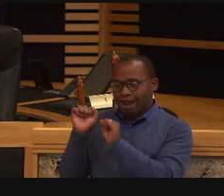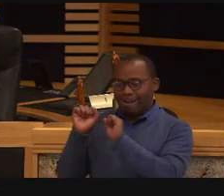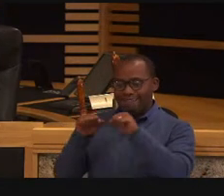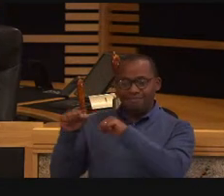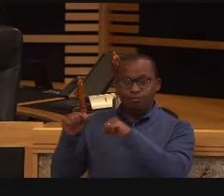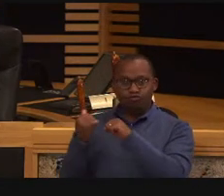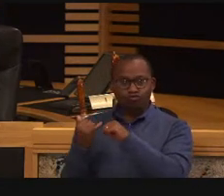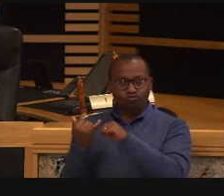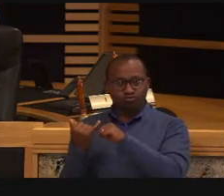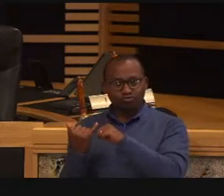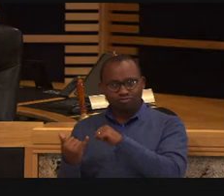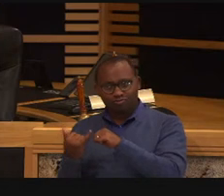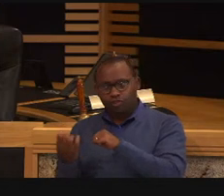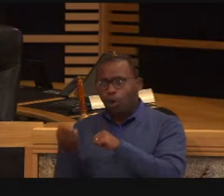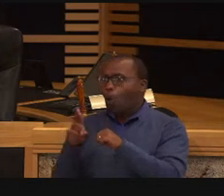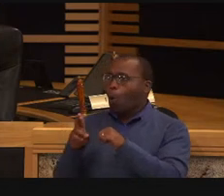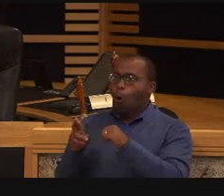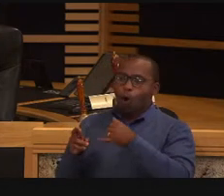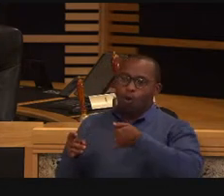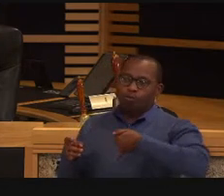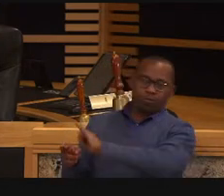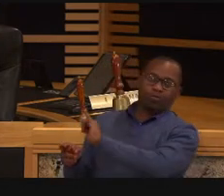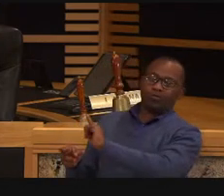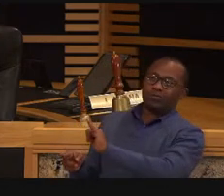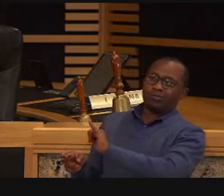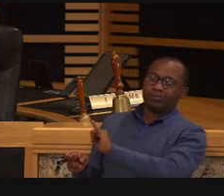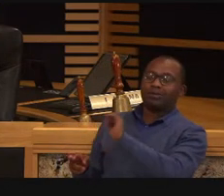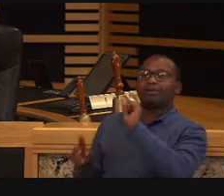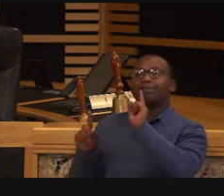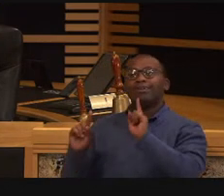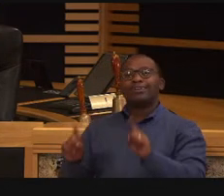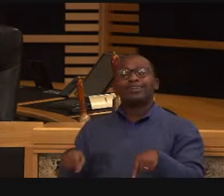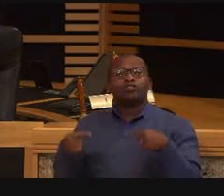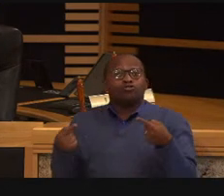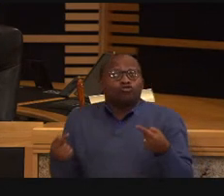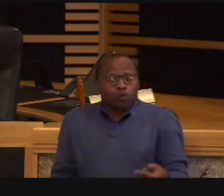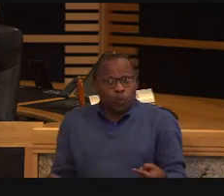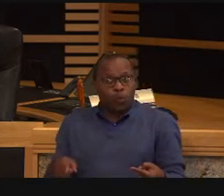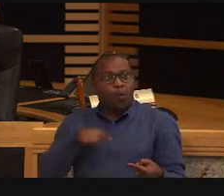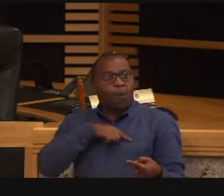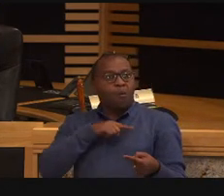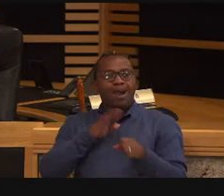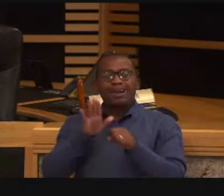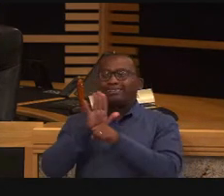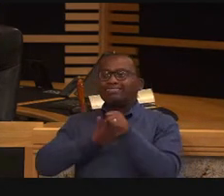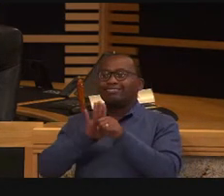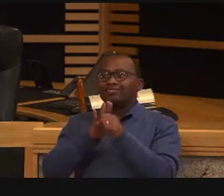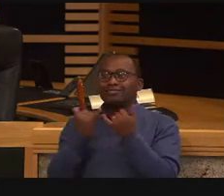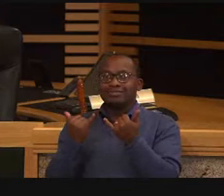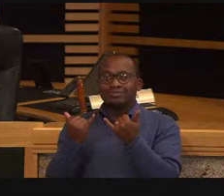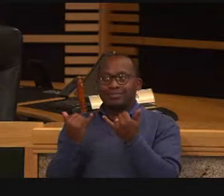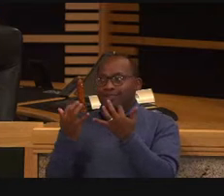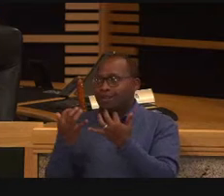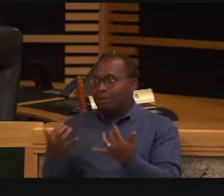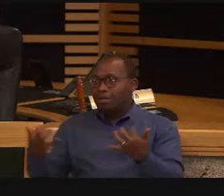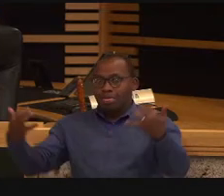or any objection because of the situation we are experiencing inside the